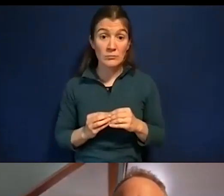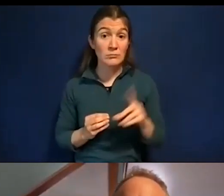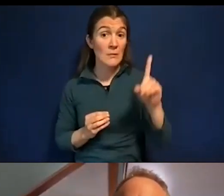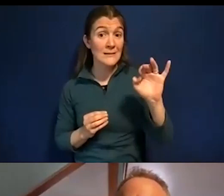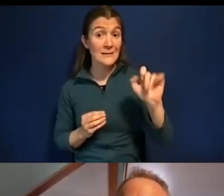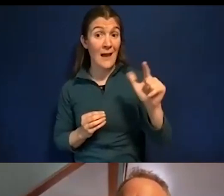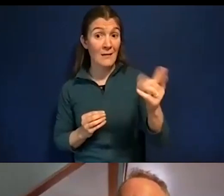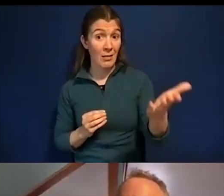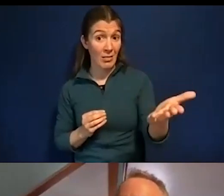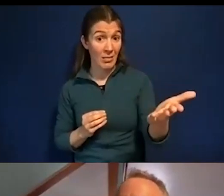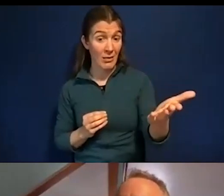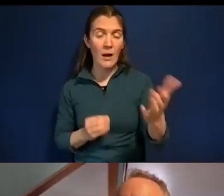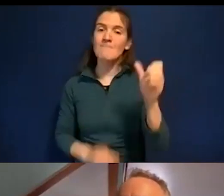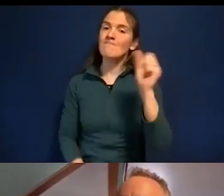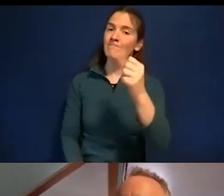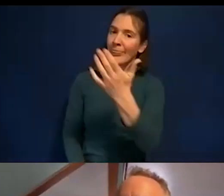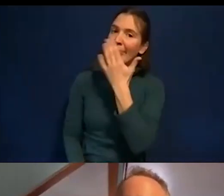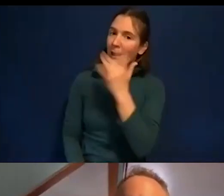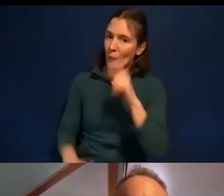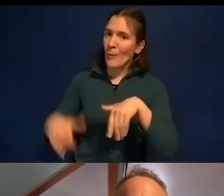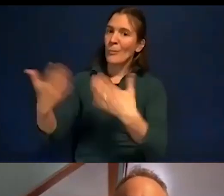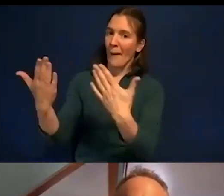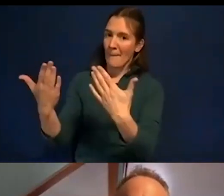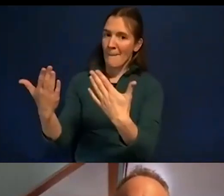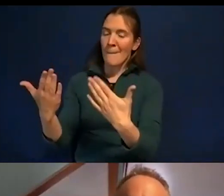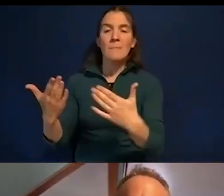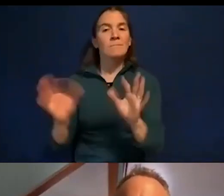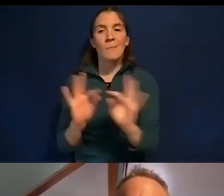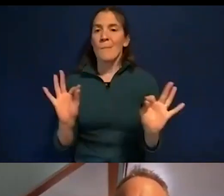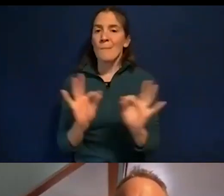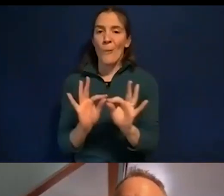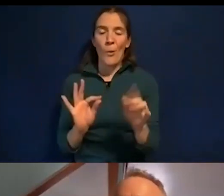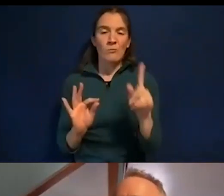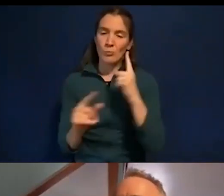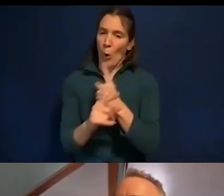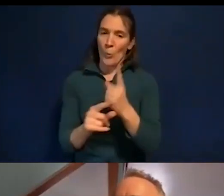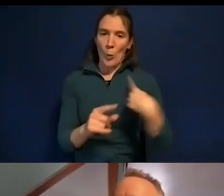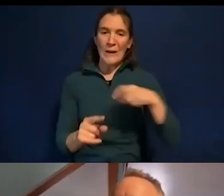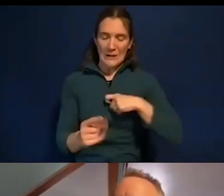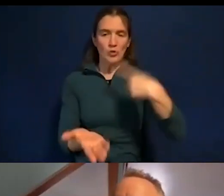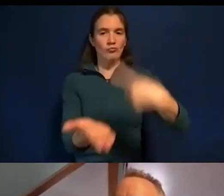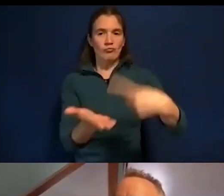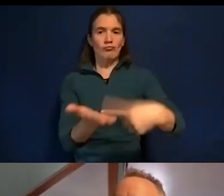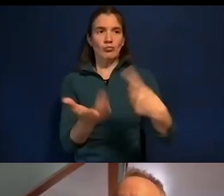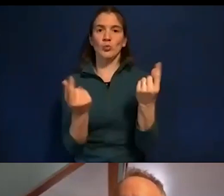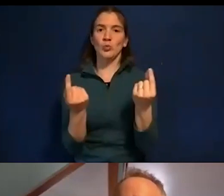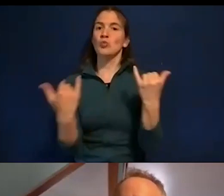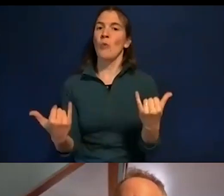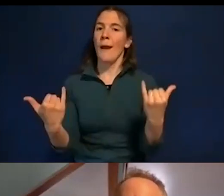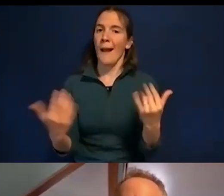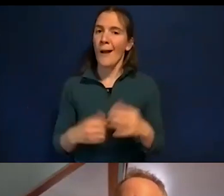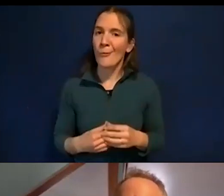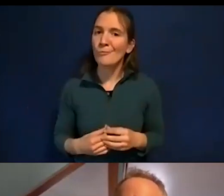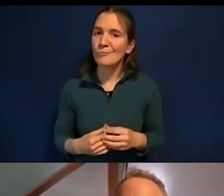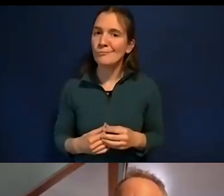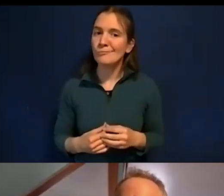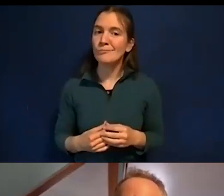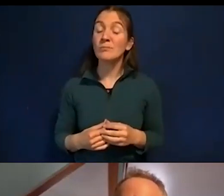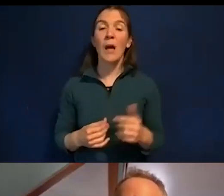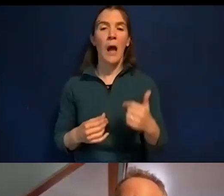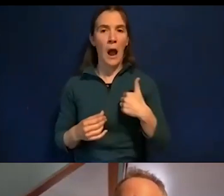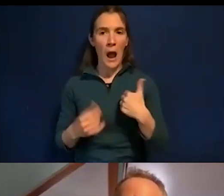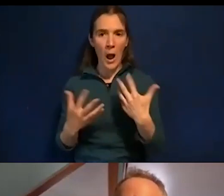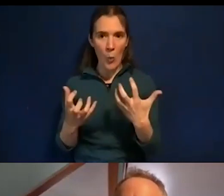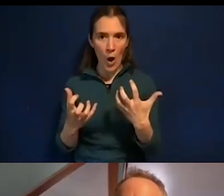Daniel? Yeah, thanks for bringing that up, Liz. I think it's entirely appropriate. And I too want to be driven